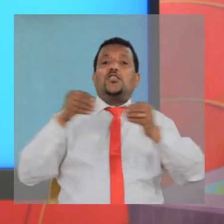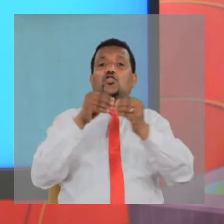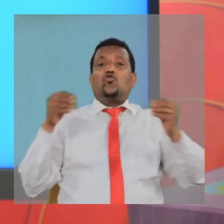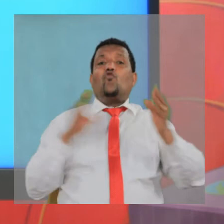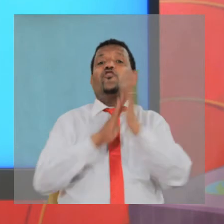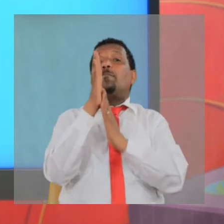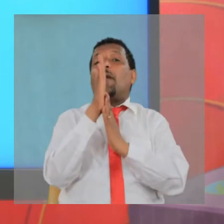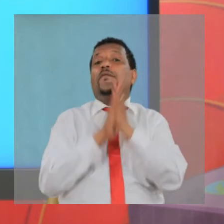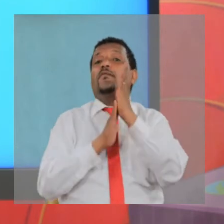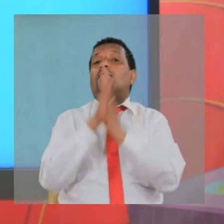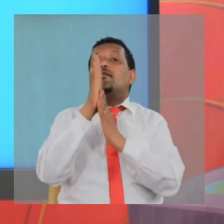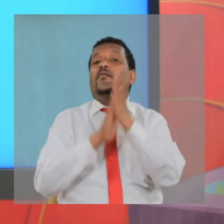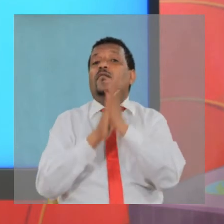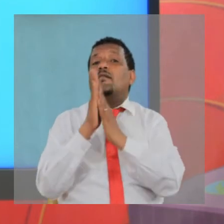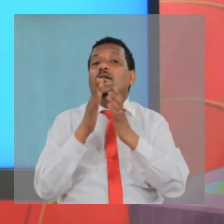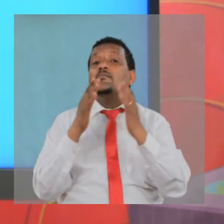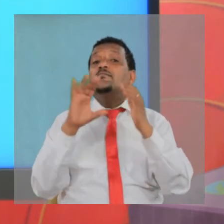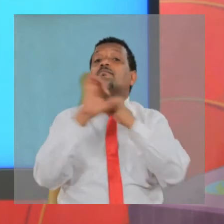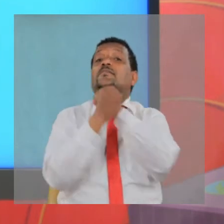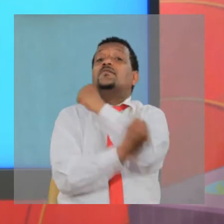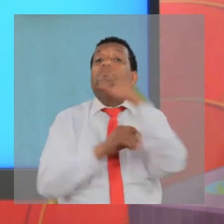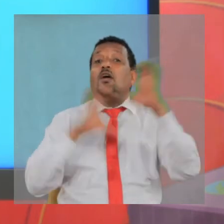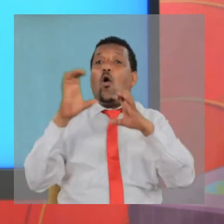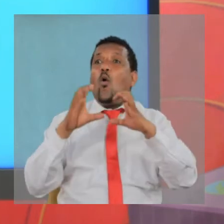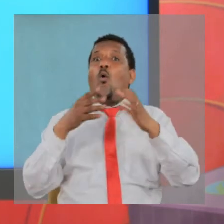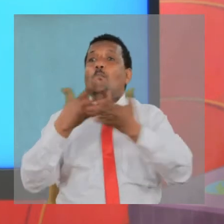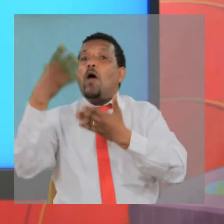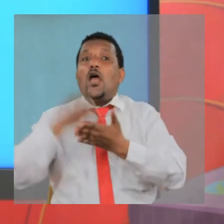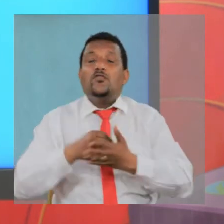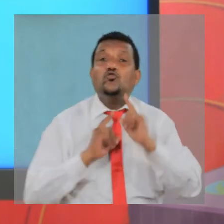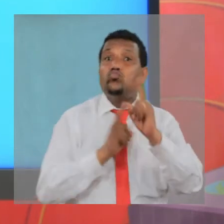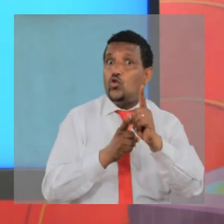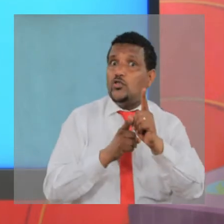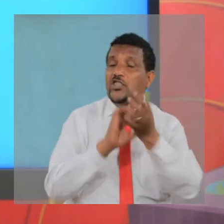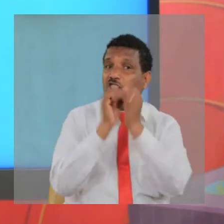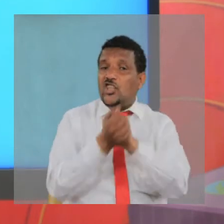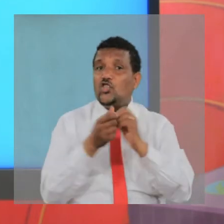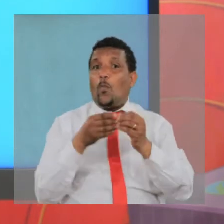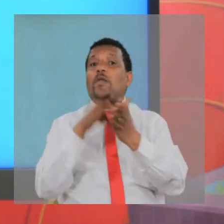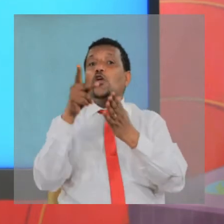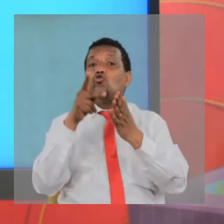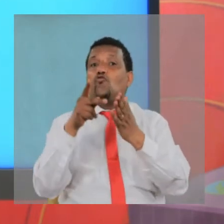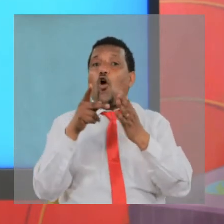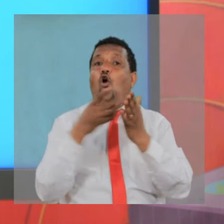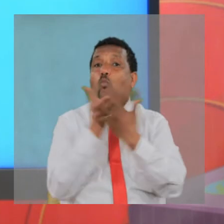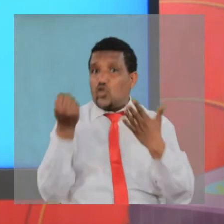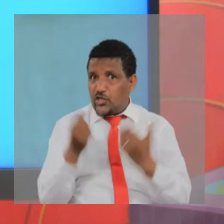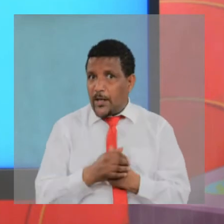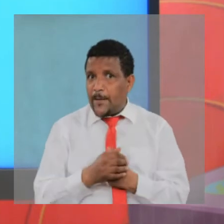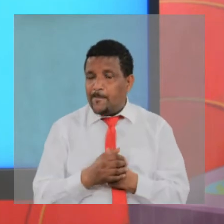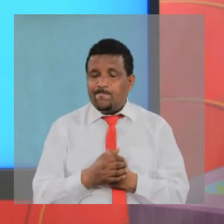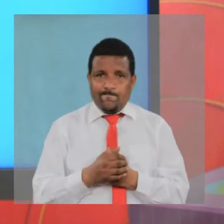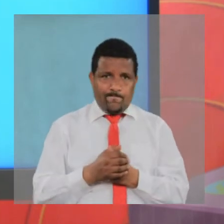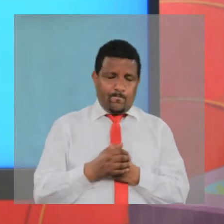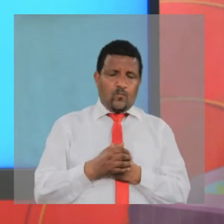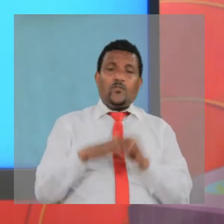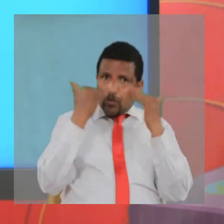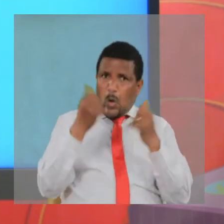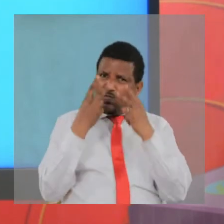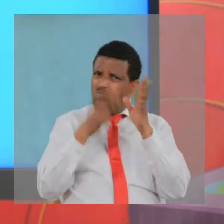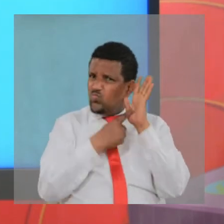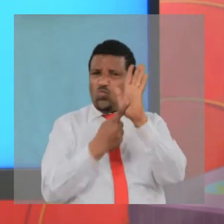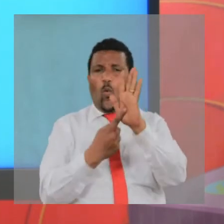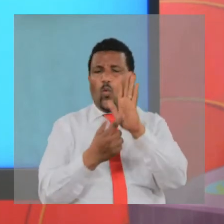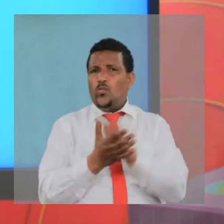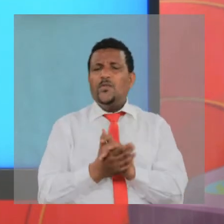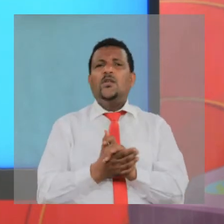demand. It's based on the buyer's response to changes in price of a commodity. Now let me show